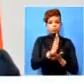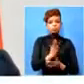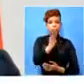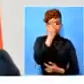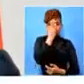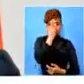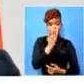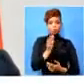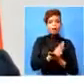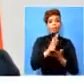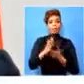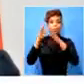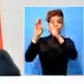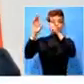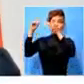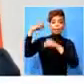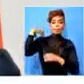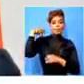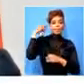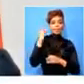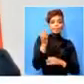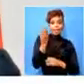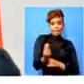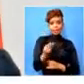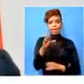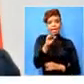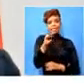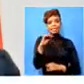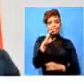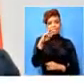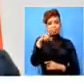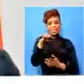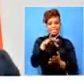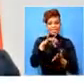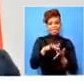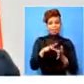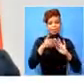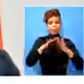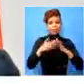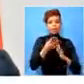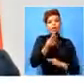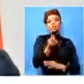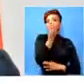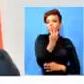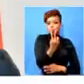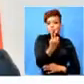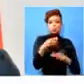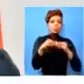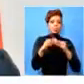cabinet has. The SACP Central Committee has only 2 members of the cabinet out of the